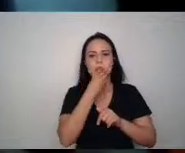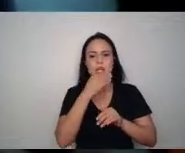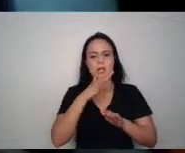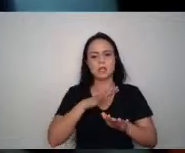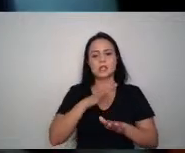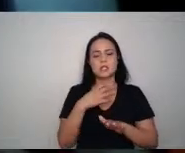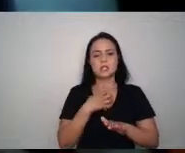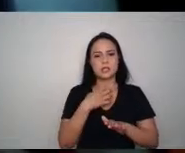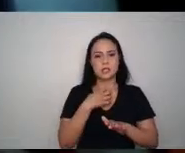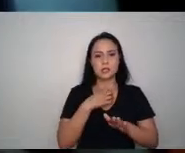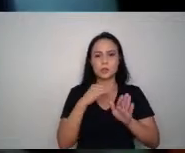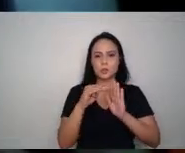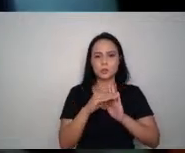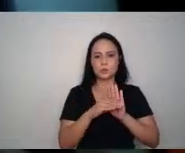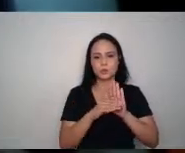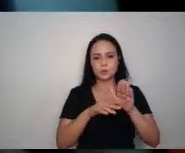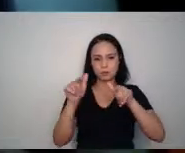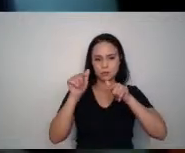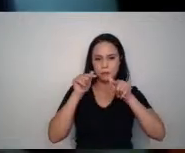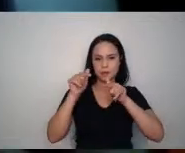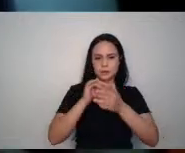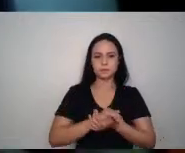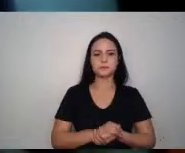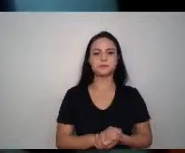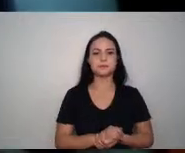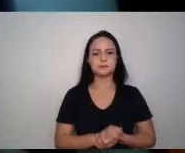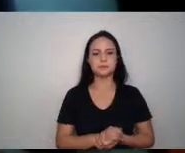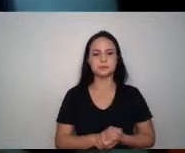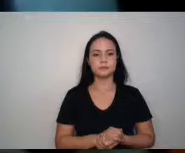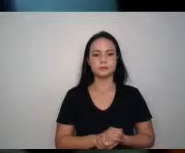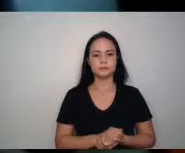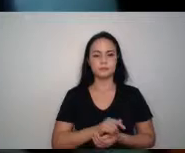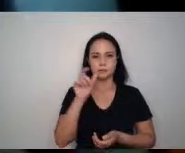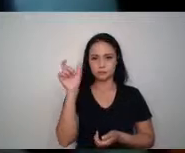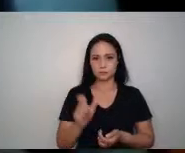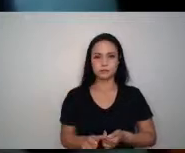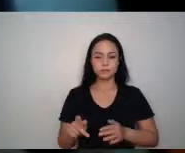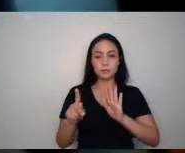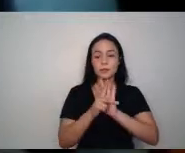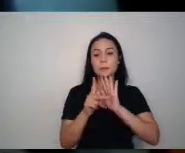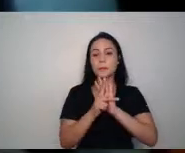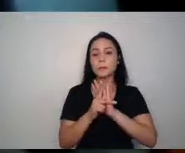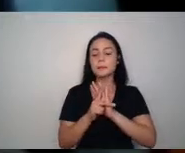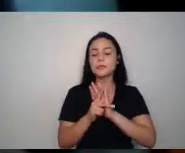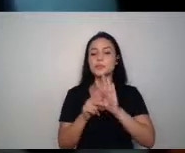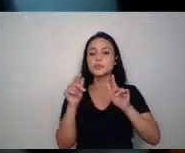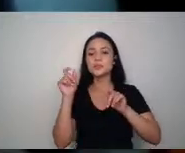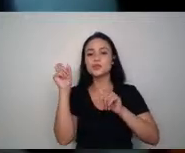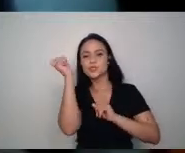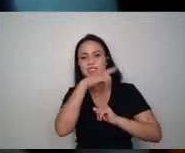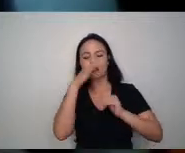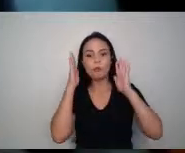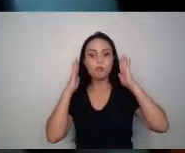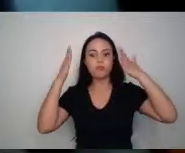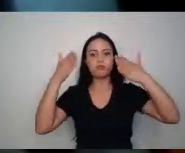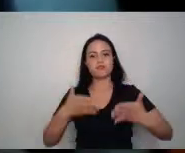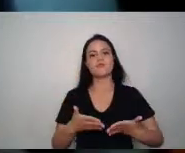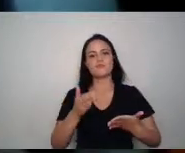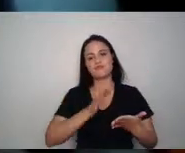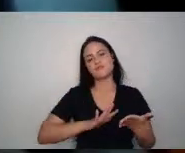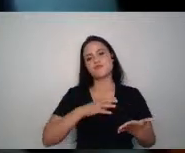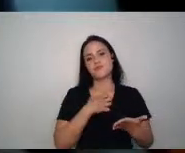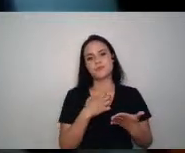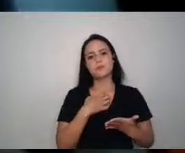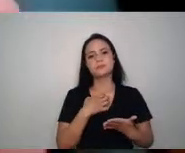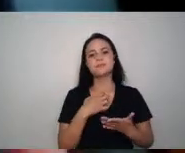that will affect the security of workers in this kind of work. And another aspect is the